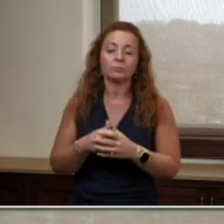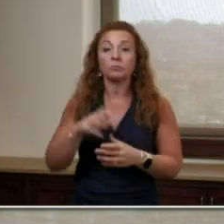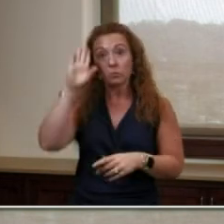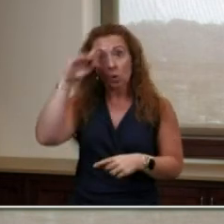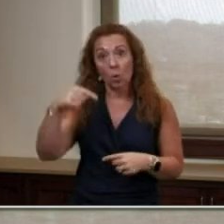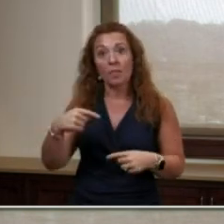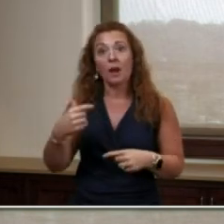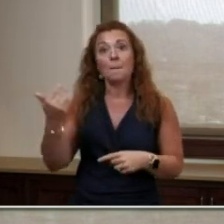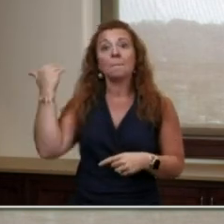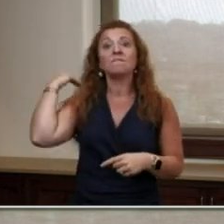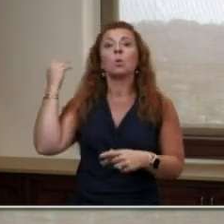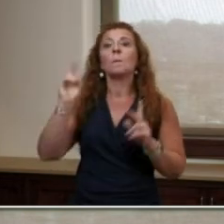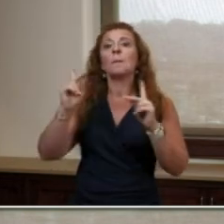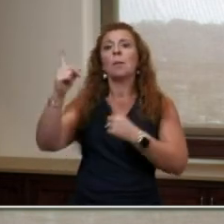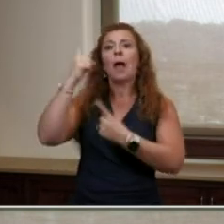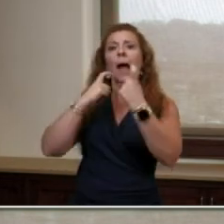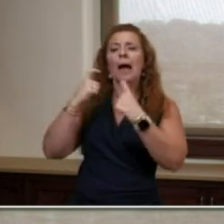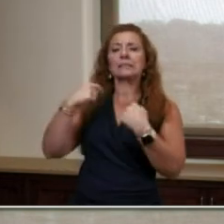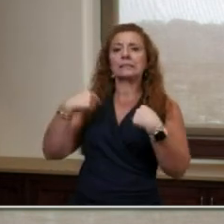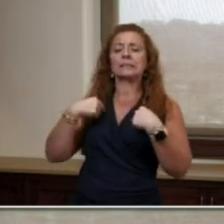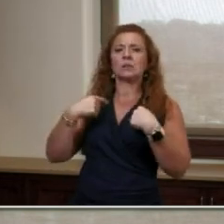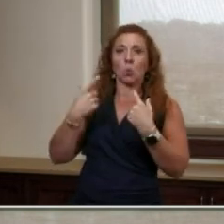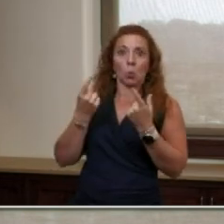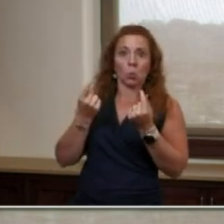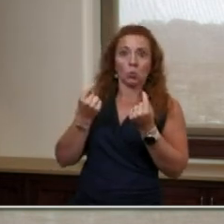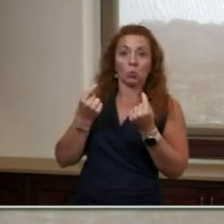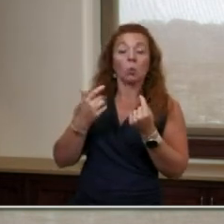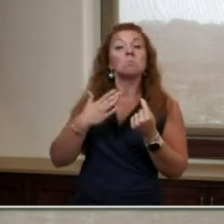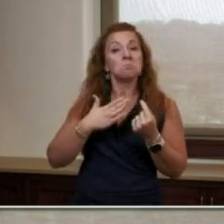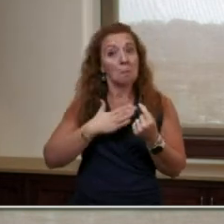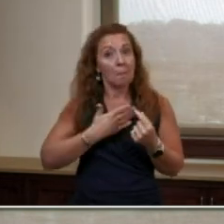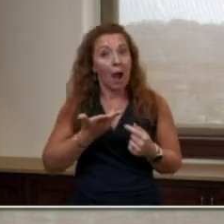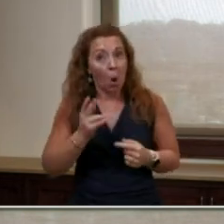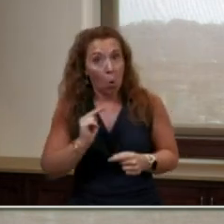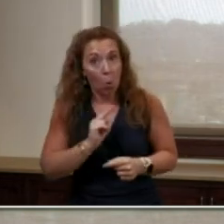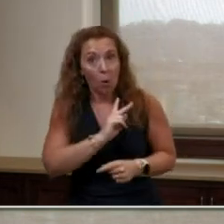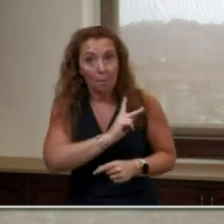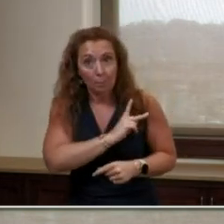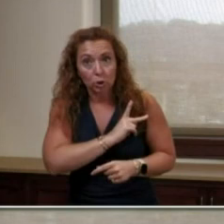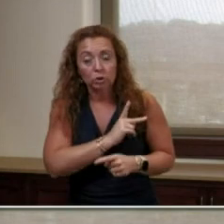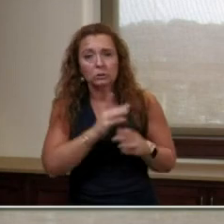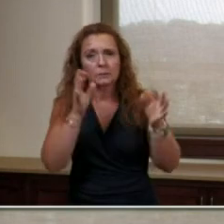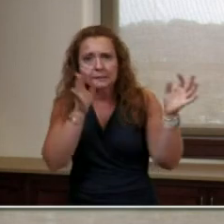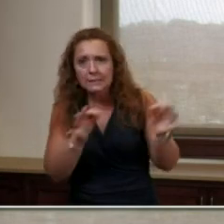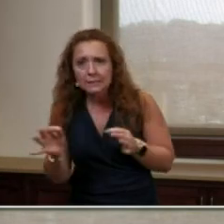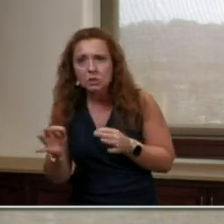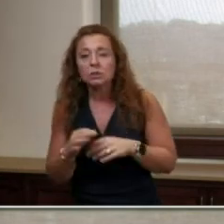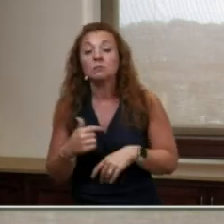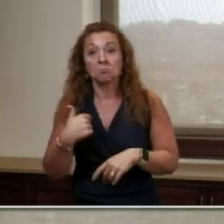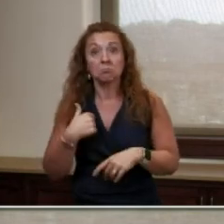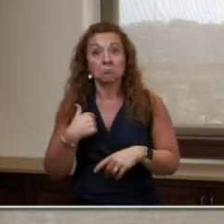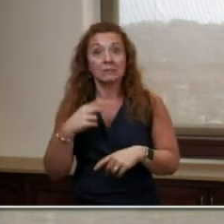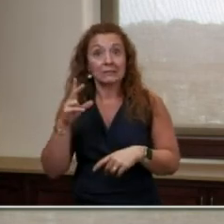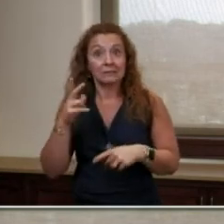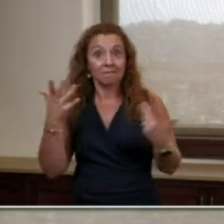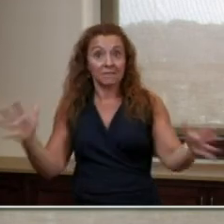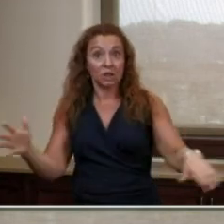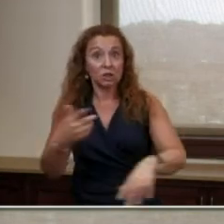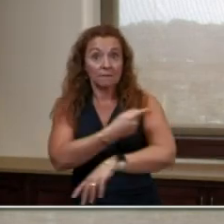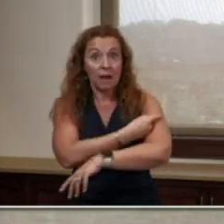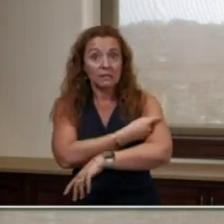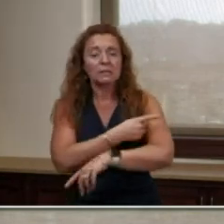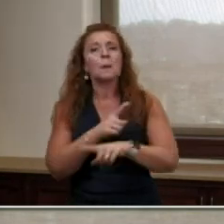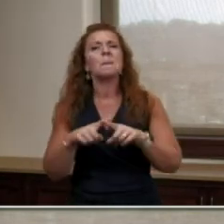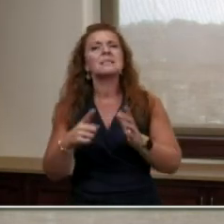that in the past I was asked what I do, and again, I have my own personal decision-making that I make. I am vaccinated,